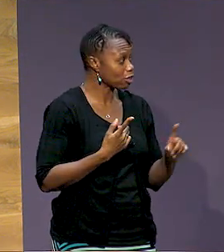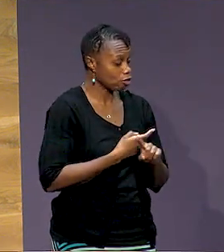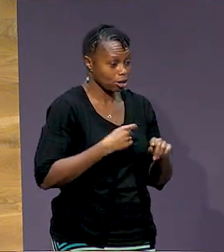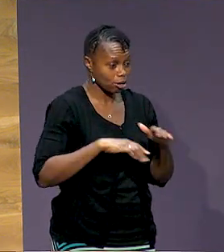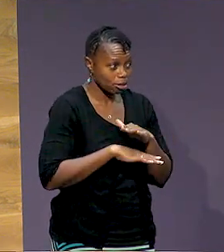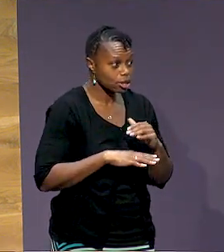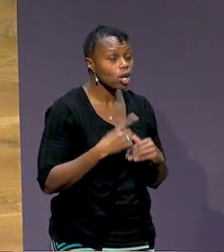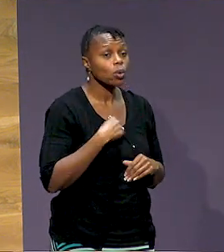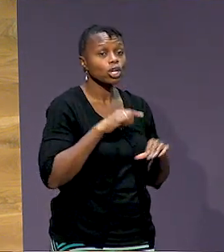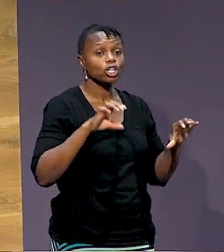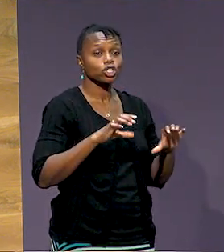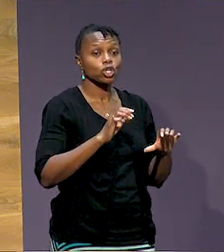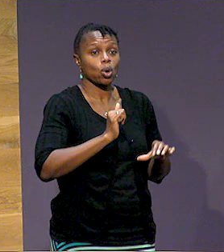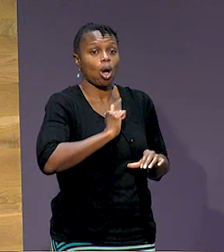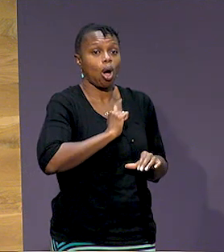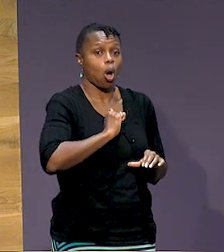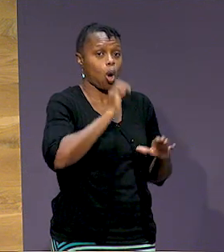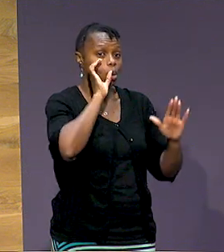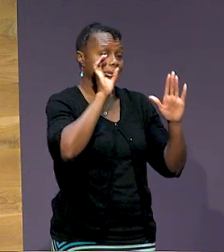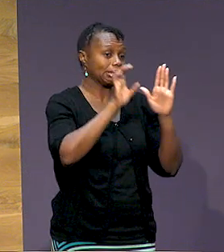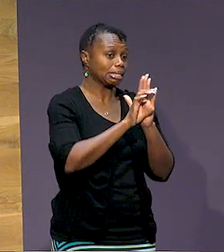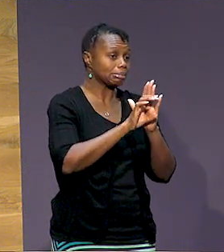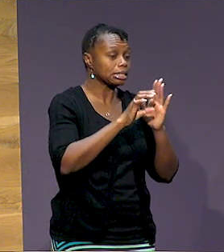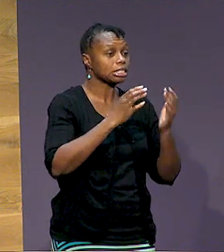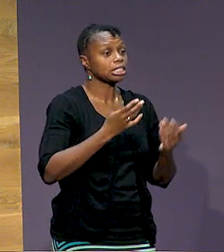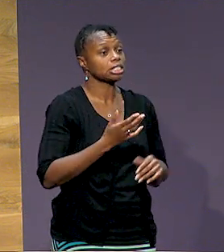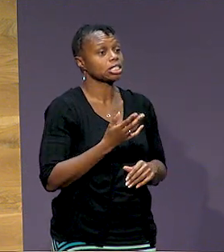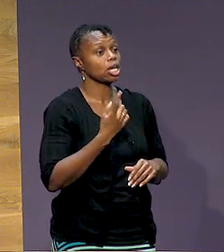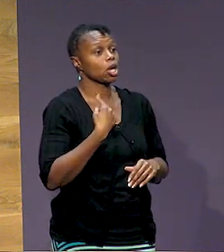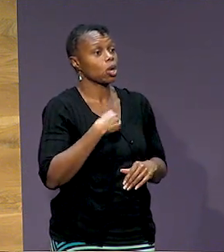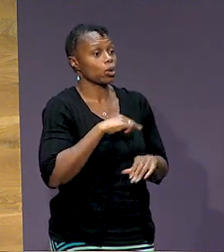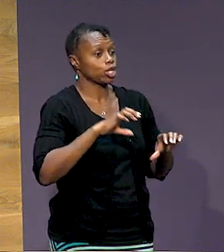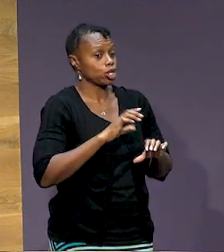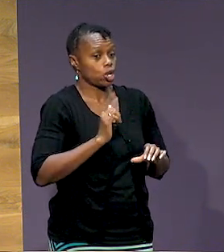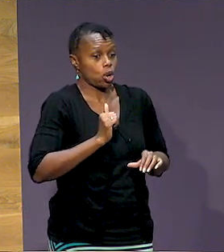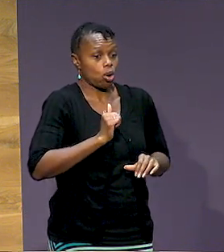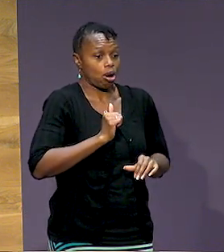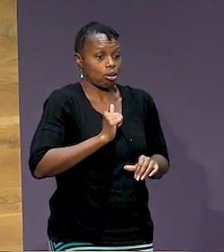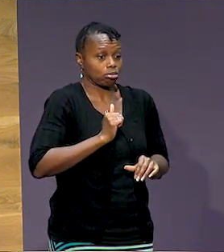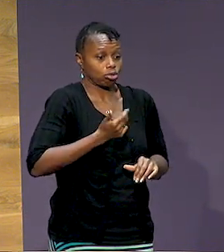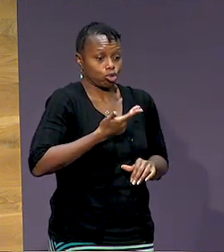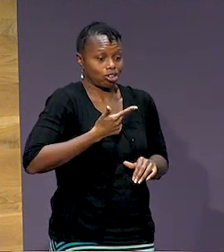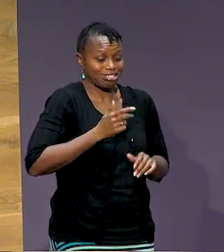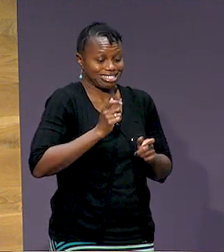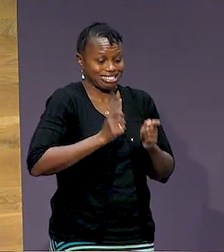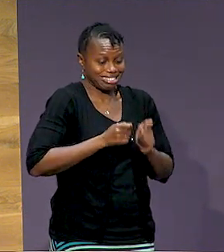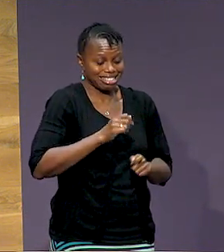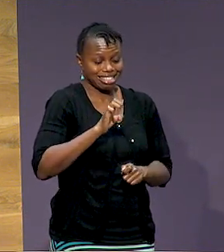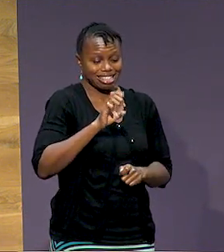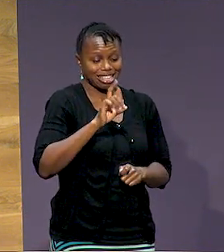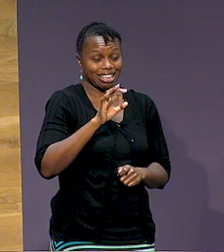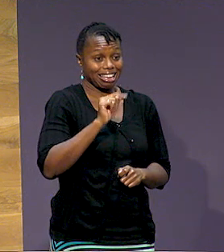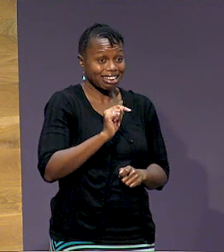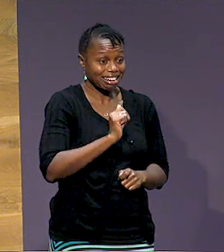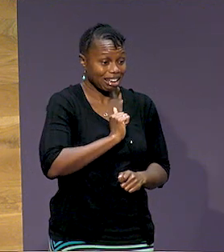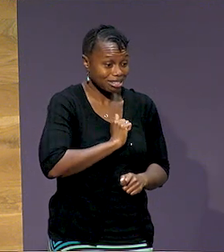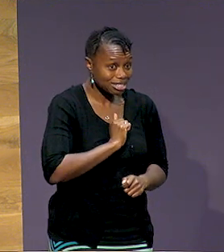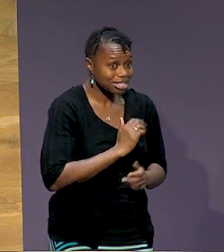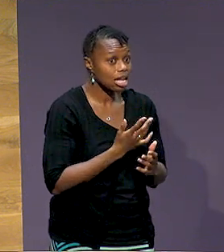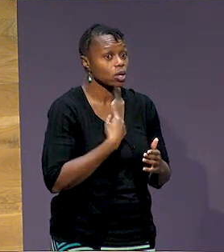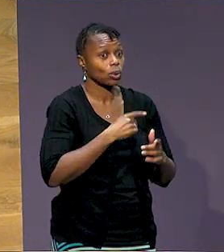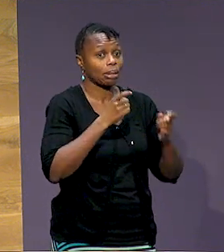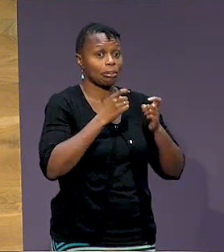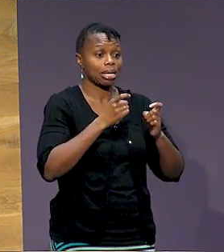own images, we do our own editing, we manage our social media